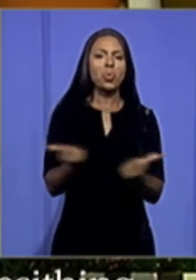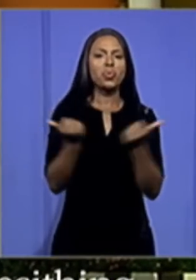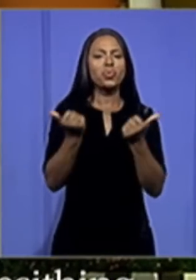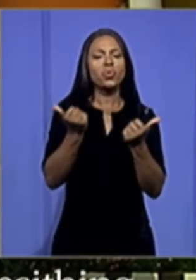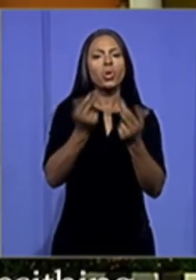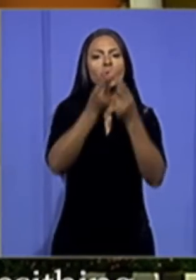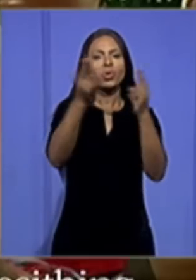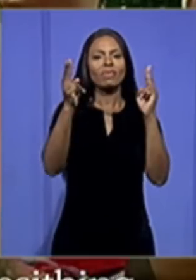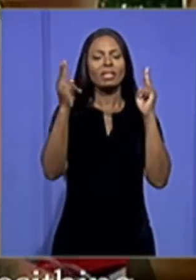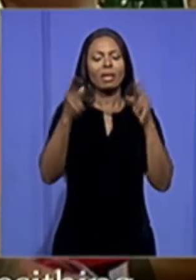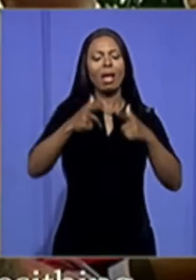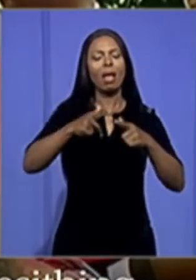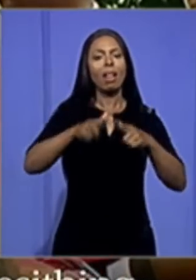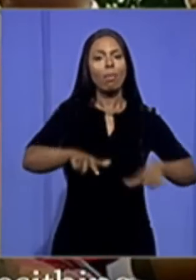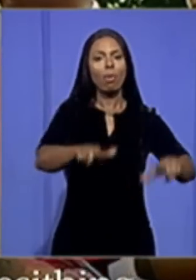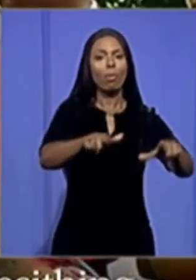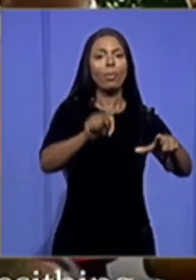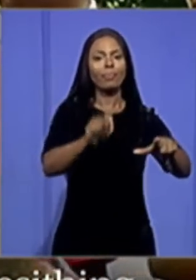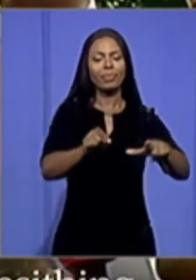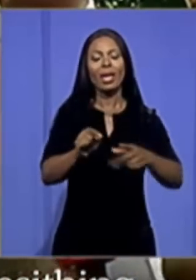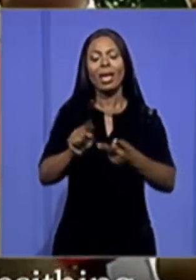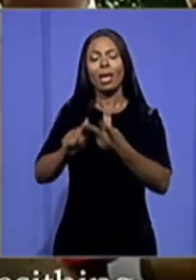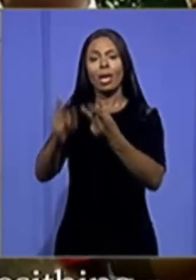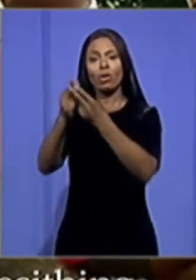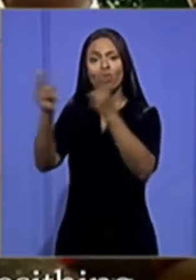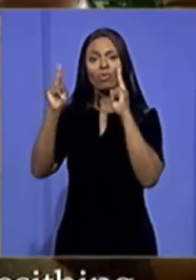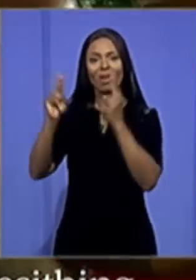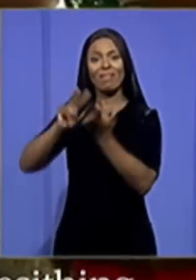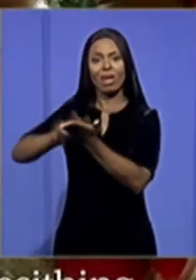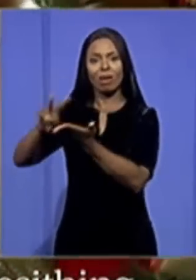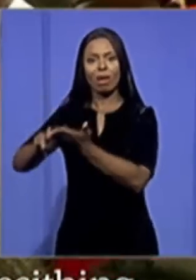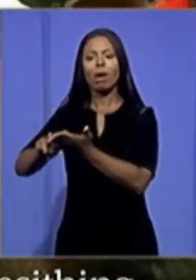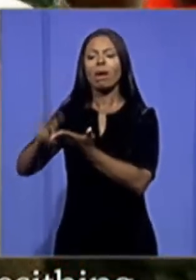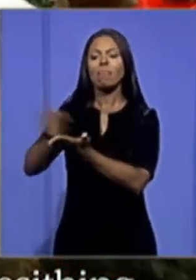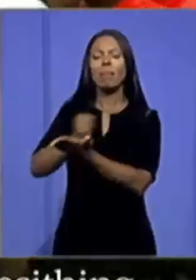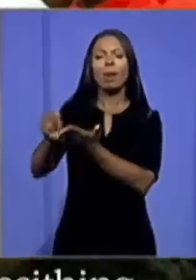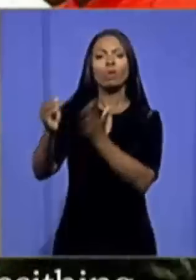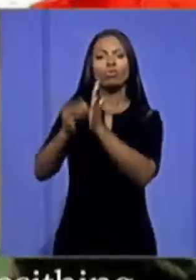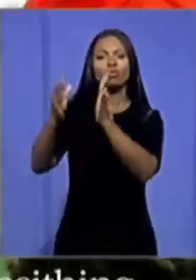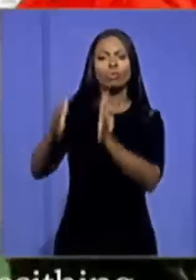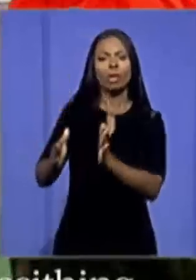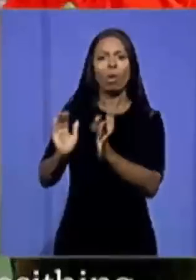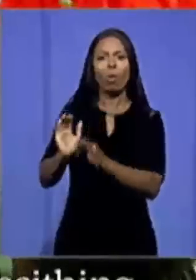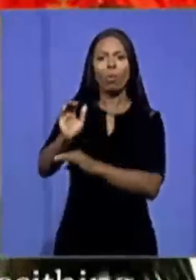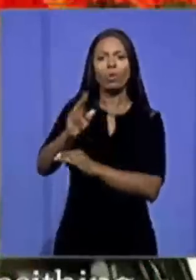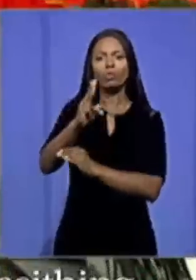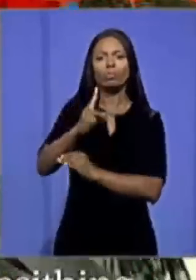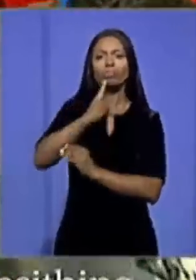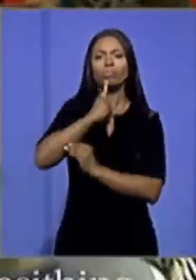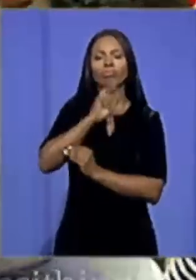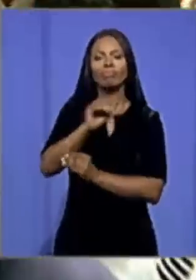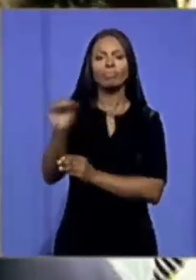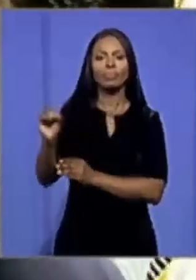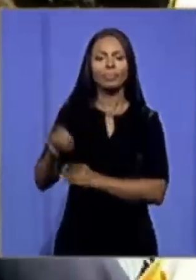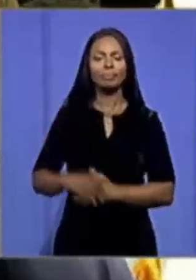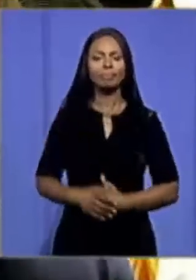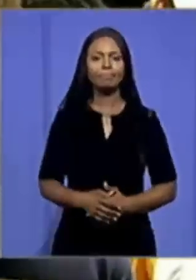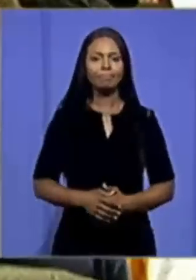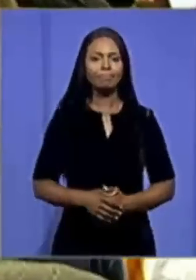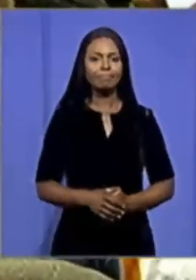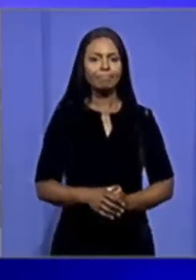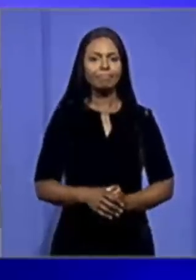University ya Limpopo ge e le University ya Venda yona e kgonne go ingwadiša baithuti ba go feta 2,300.